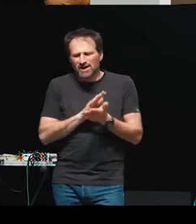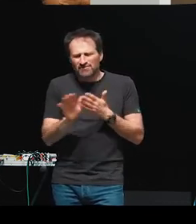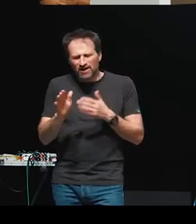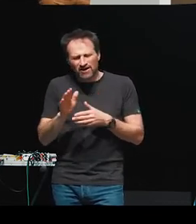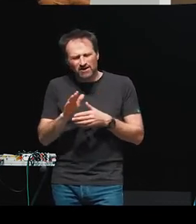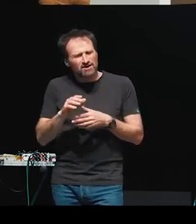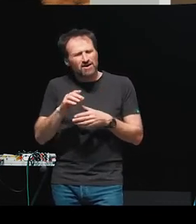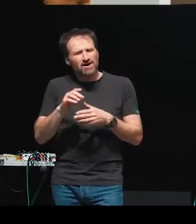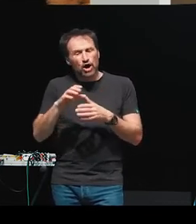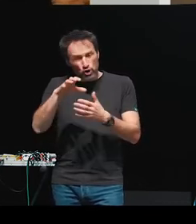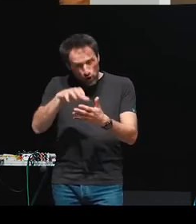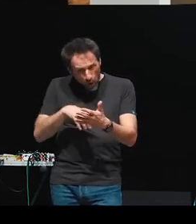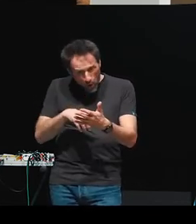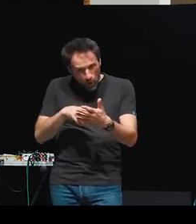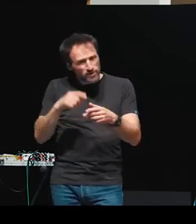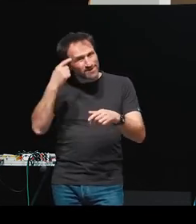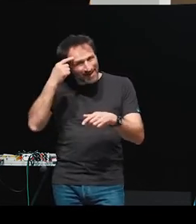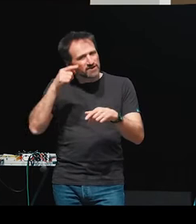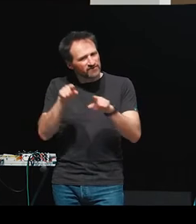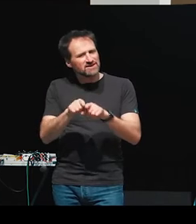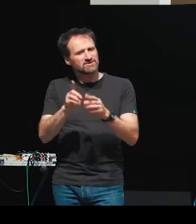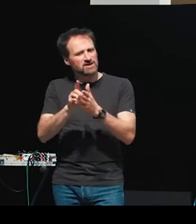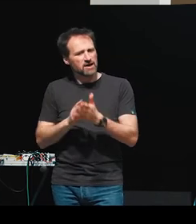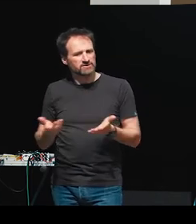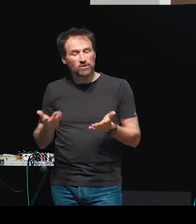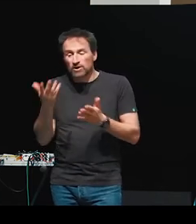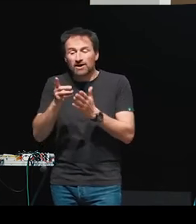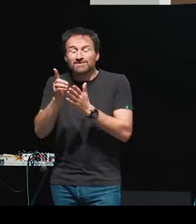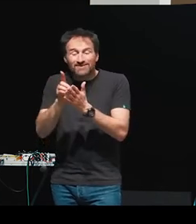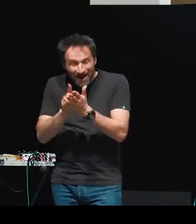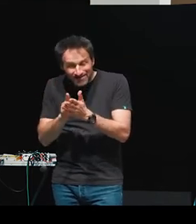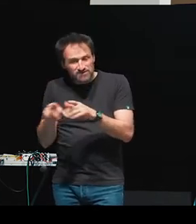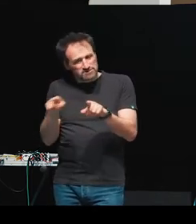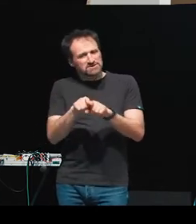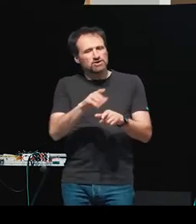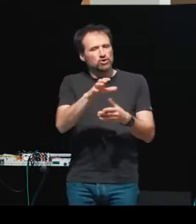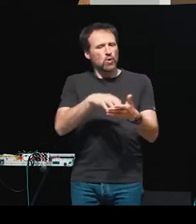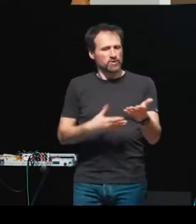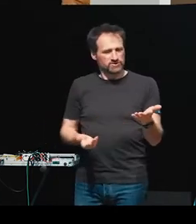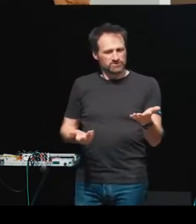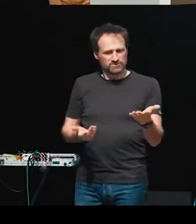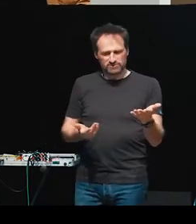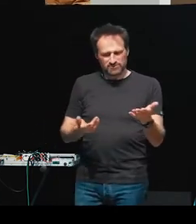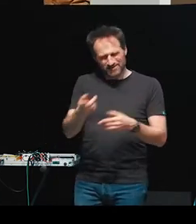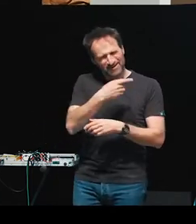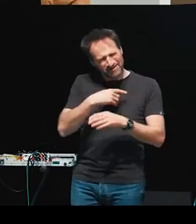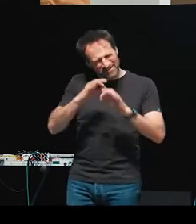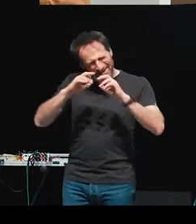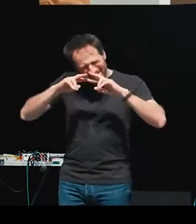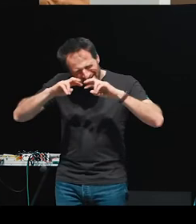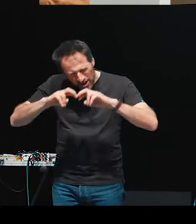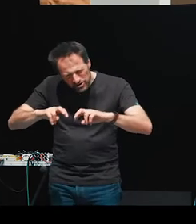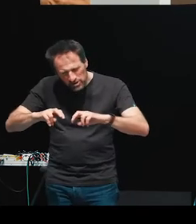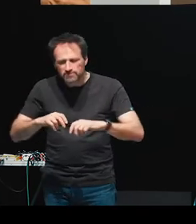code as data as code. So if we look at this deeper, we'll see that